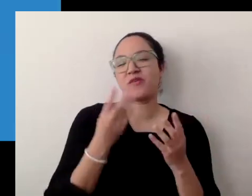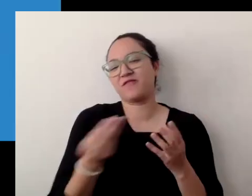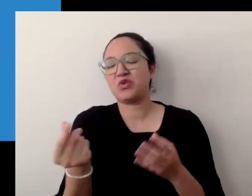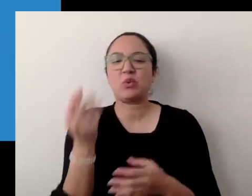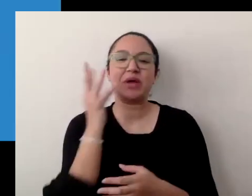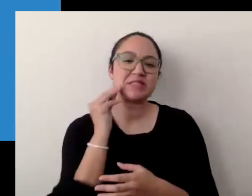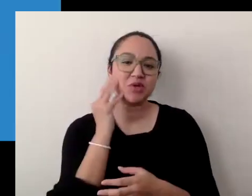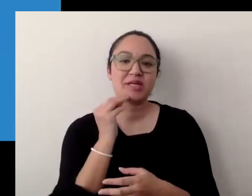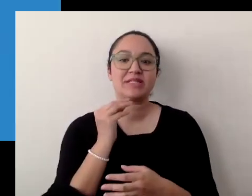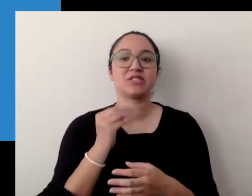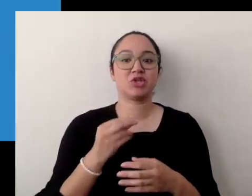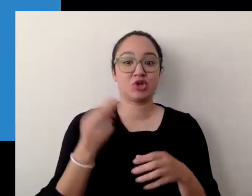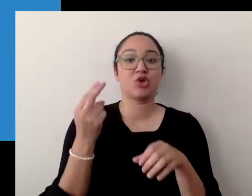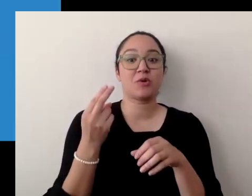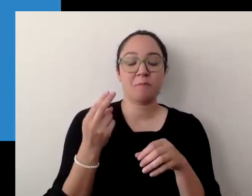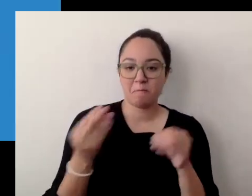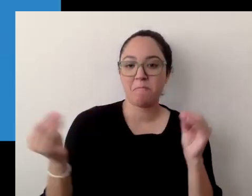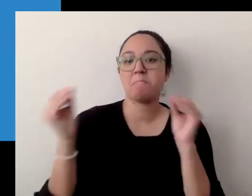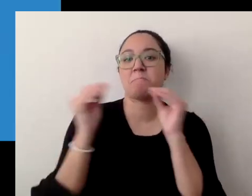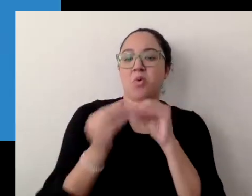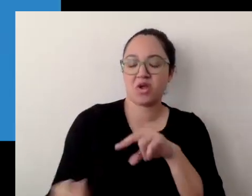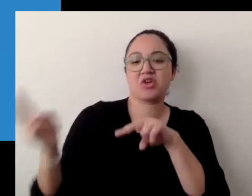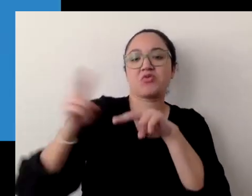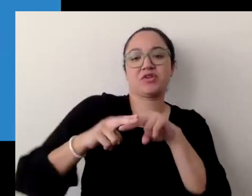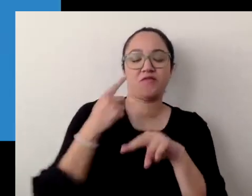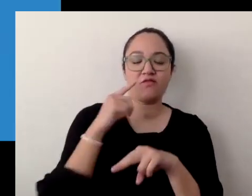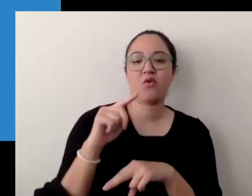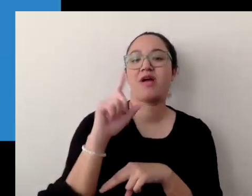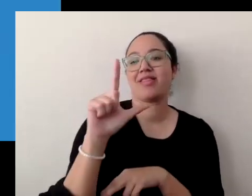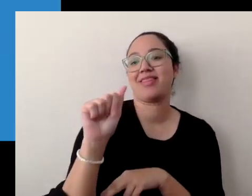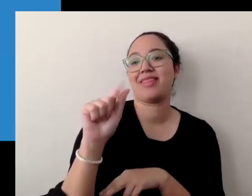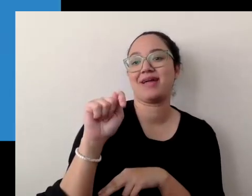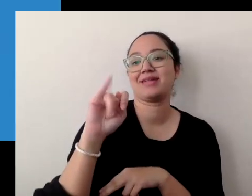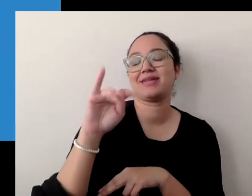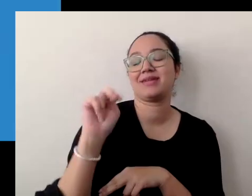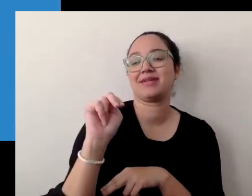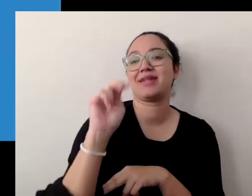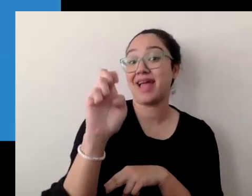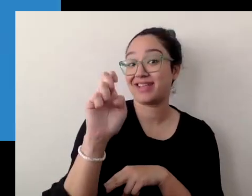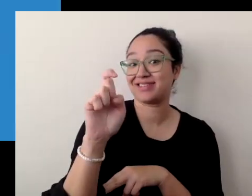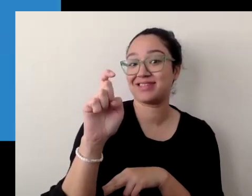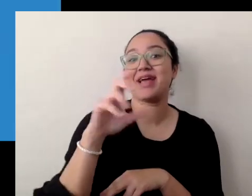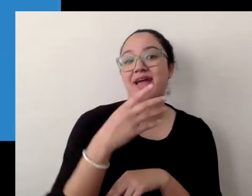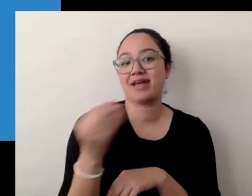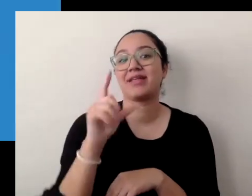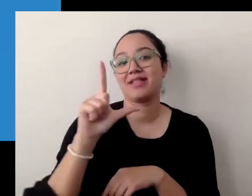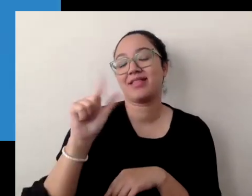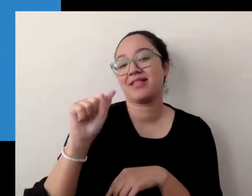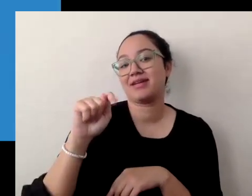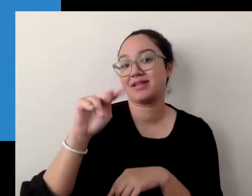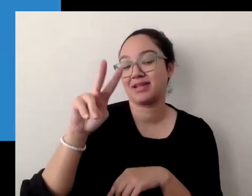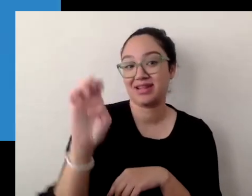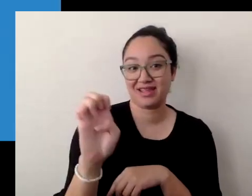years of experience, there was an increase in the use of Latinx and Latine. So basically, the younger